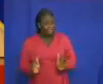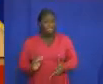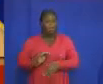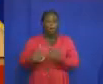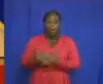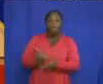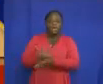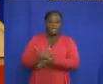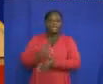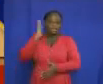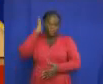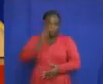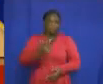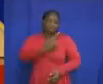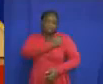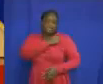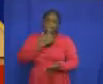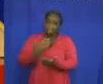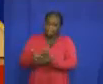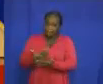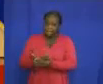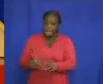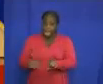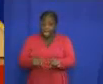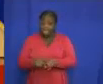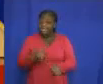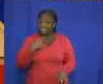nyinaa. Mesrɛ mo, sɛnea maka dada.